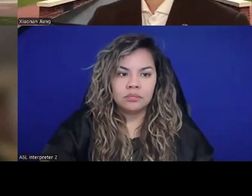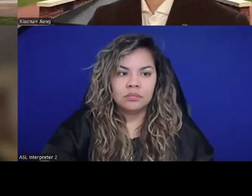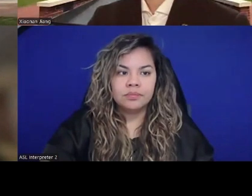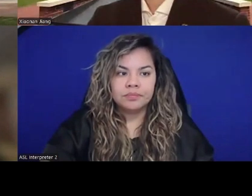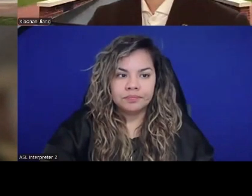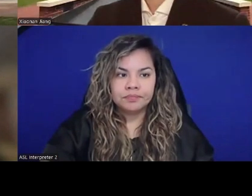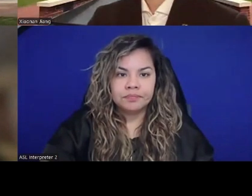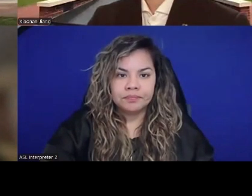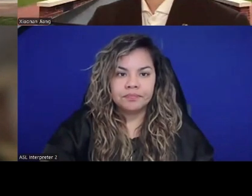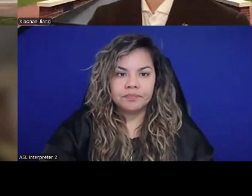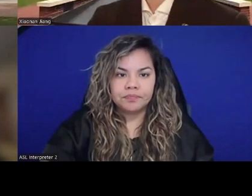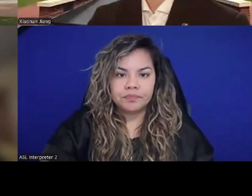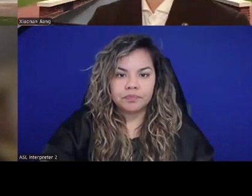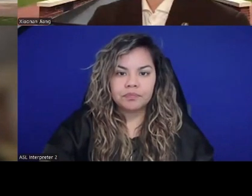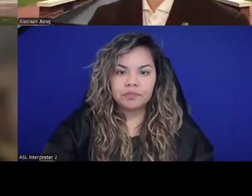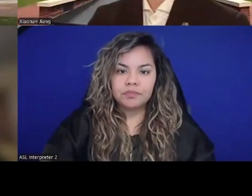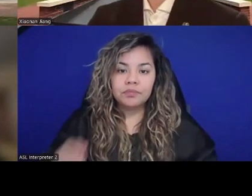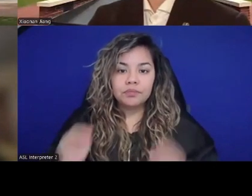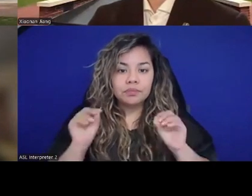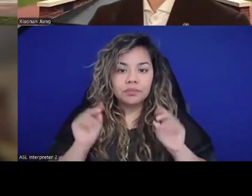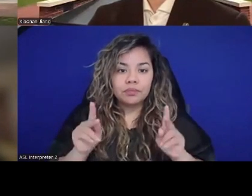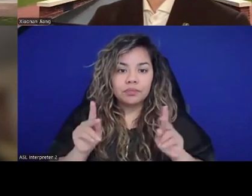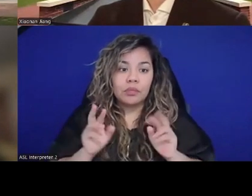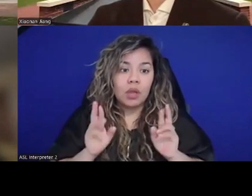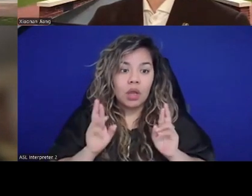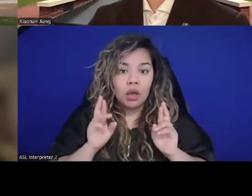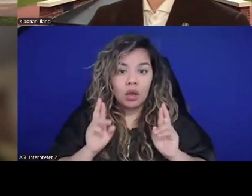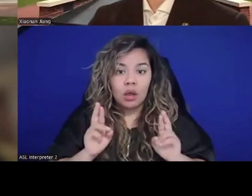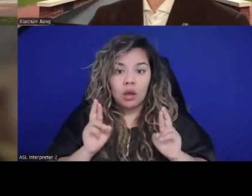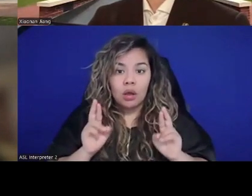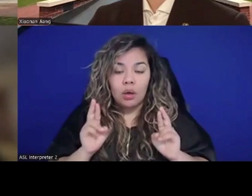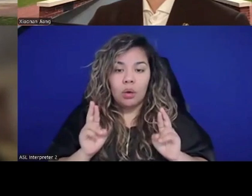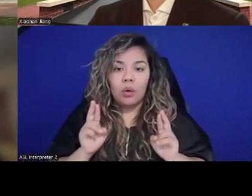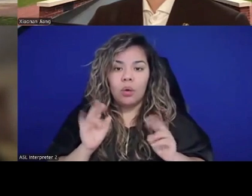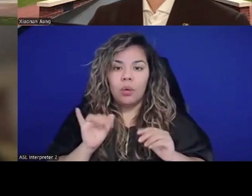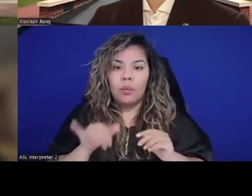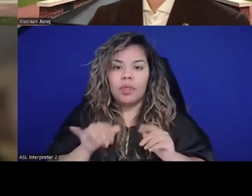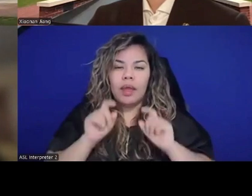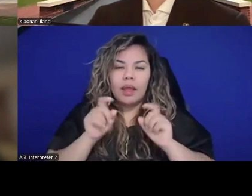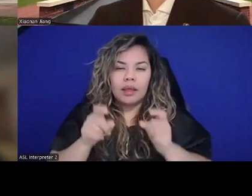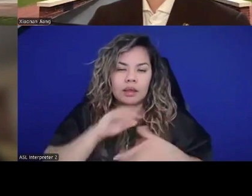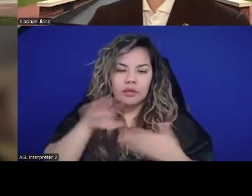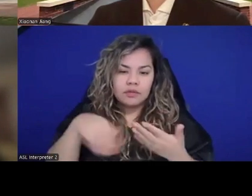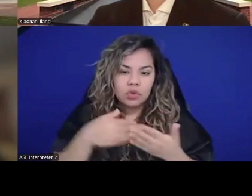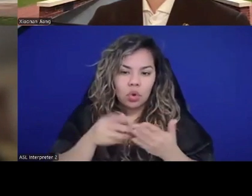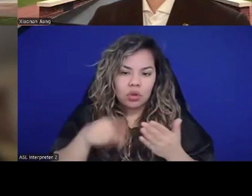Okay, so hopefully that gave you, all of you, enough time.